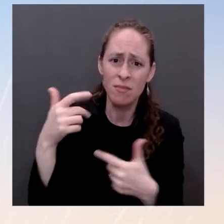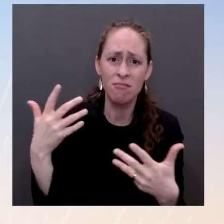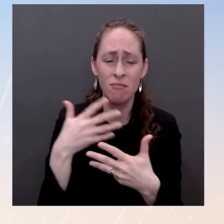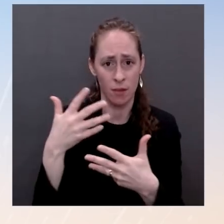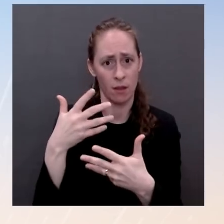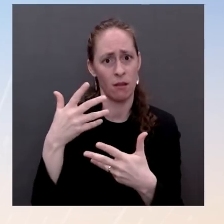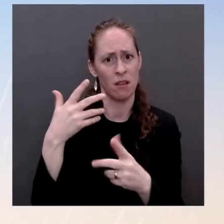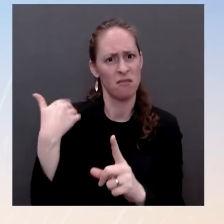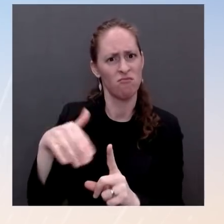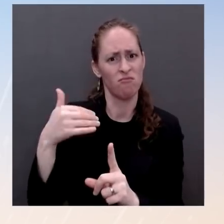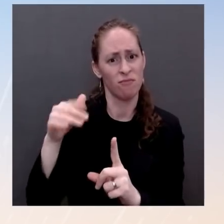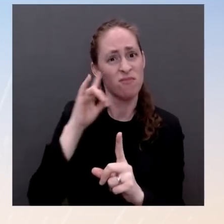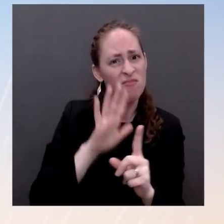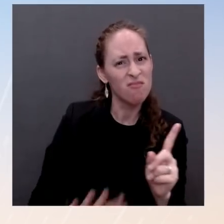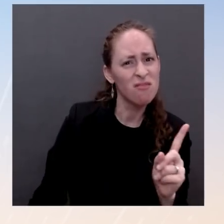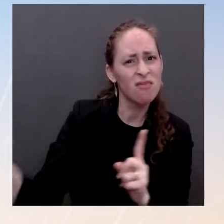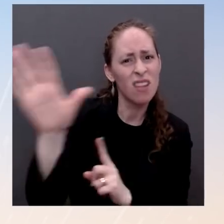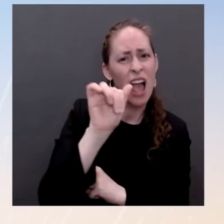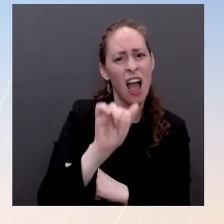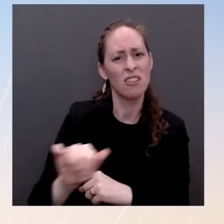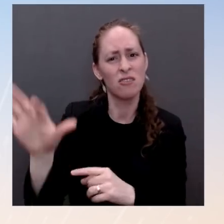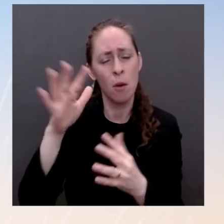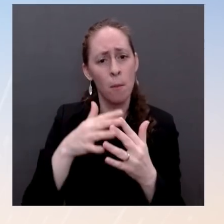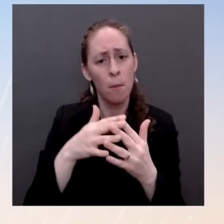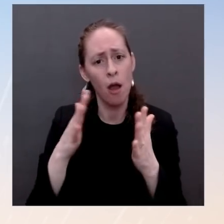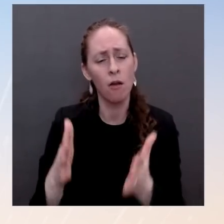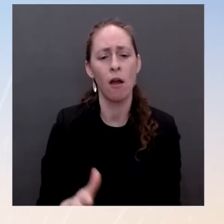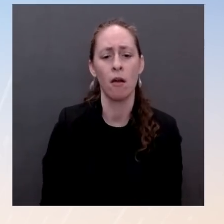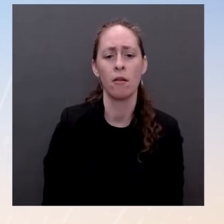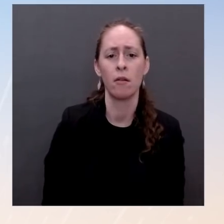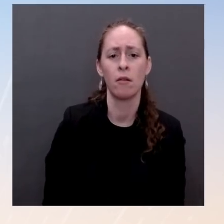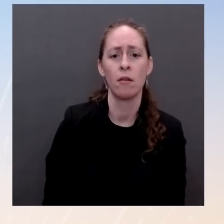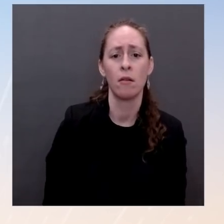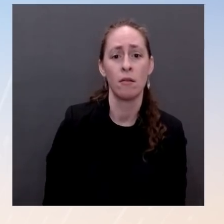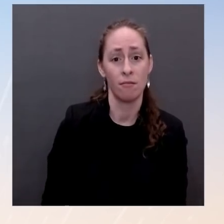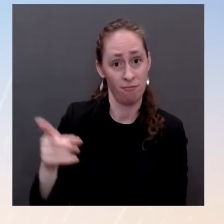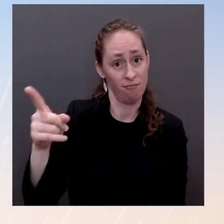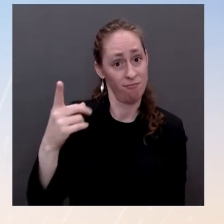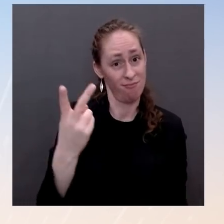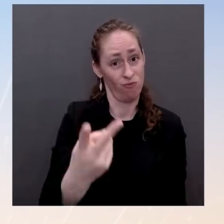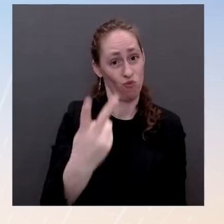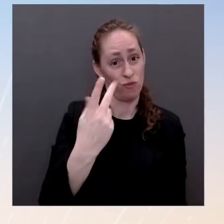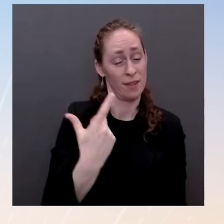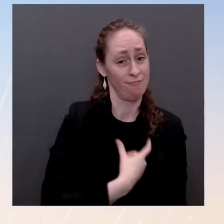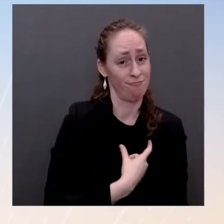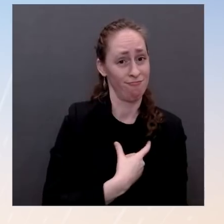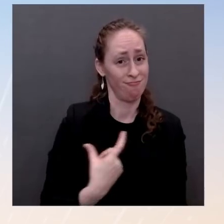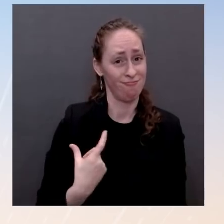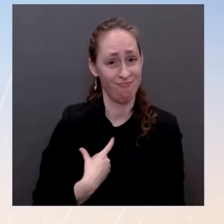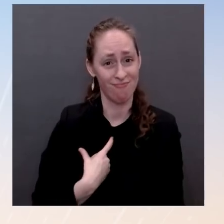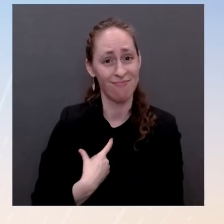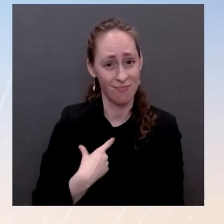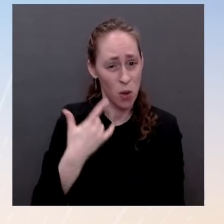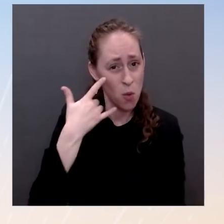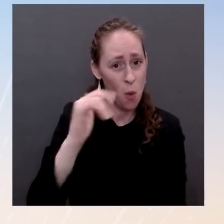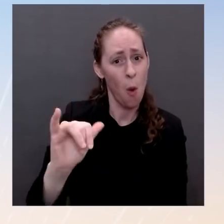a double gold medalist, amazing. And so I just want to take a moment to applaud her for her courage in doing that. I will say that the